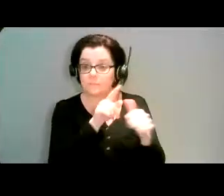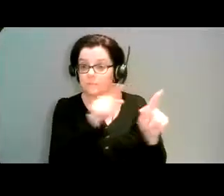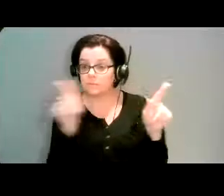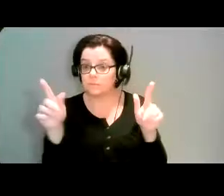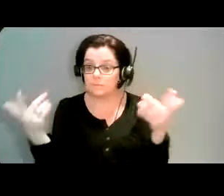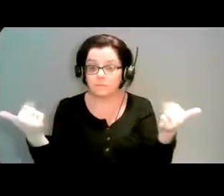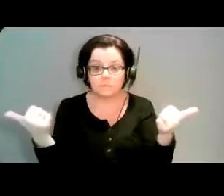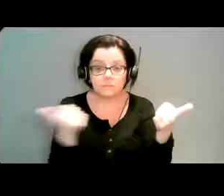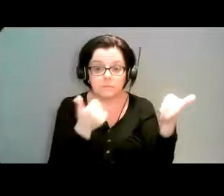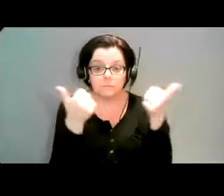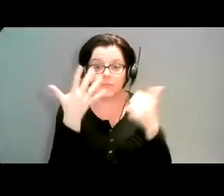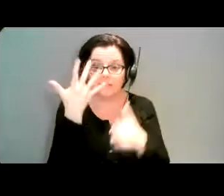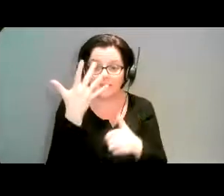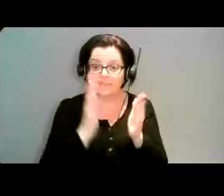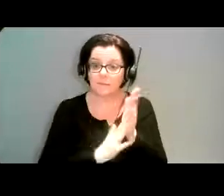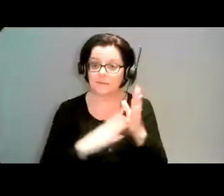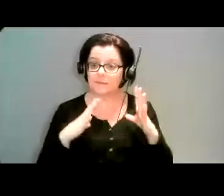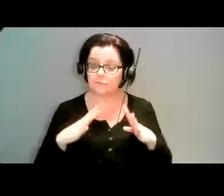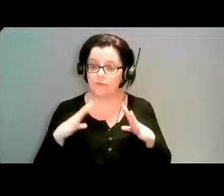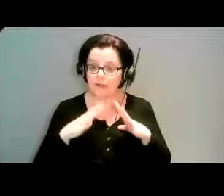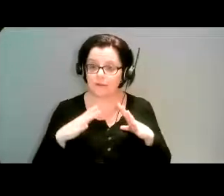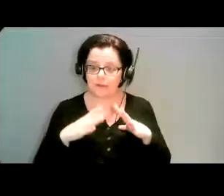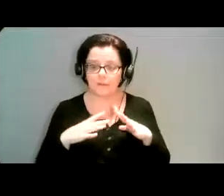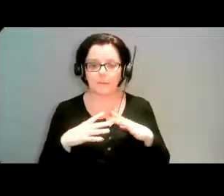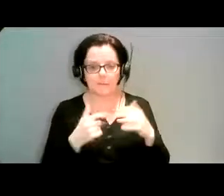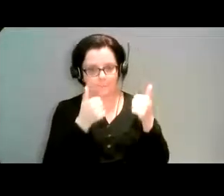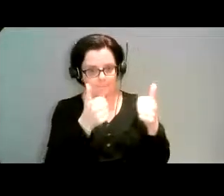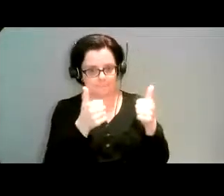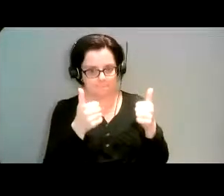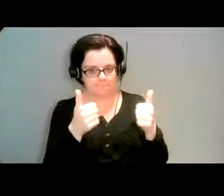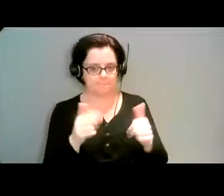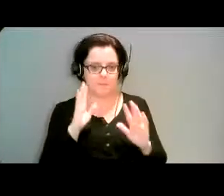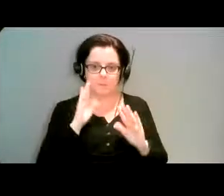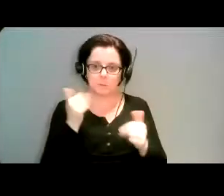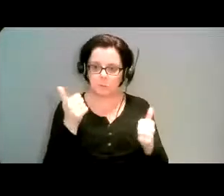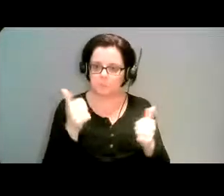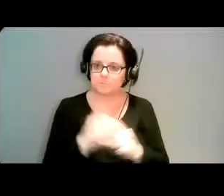Is everyone okay to take a 5-minute break? Chantel?